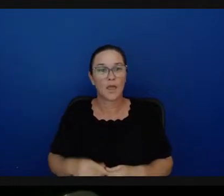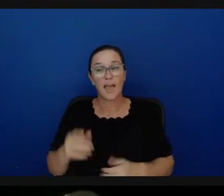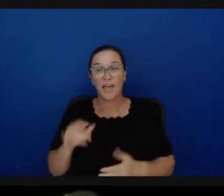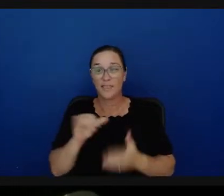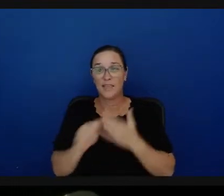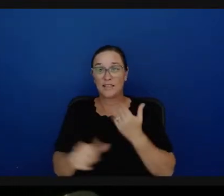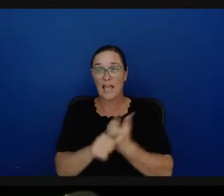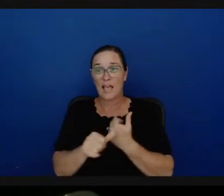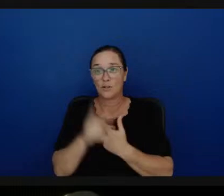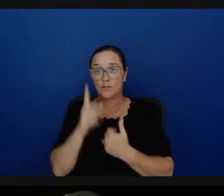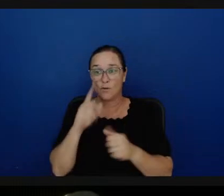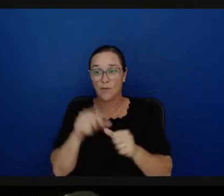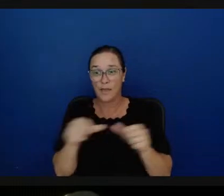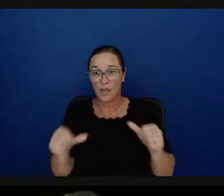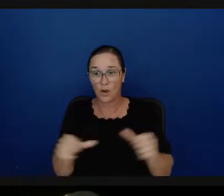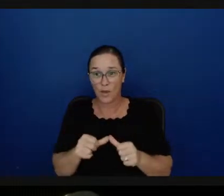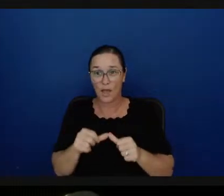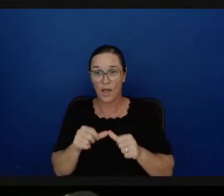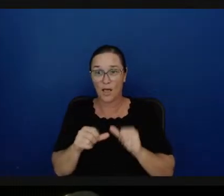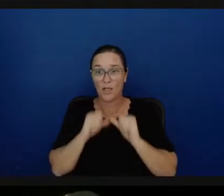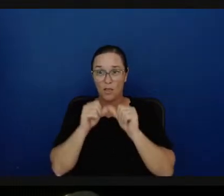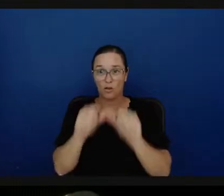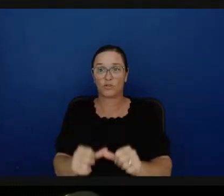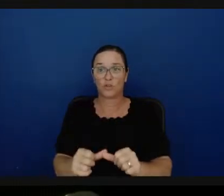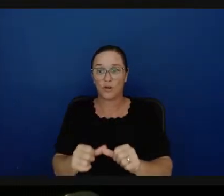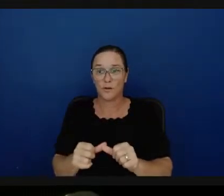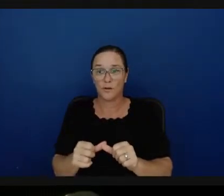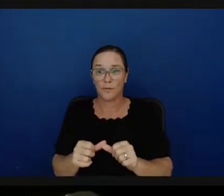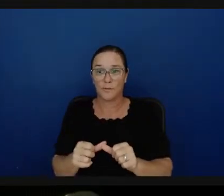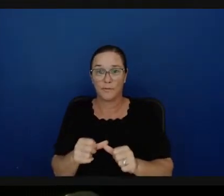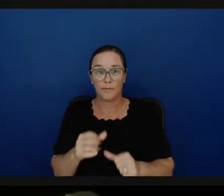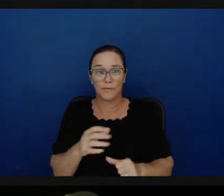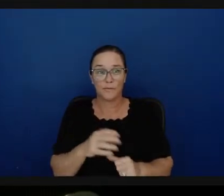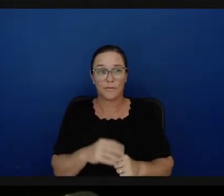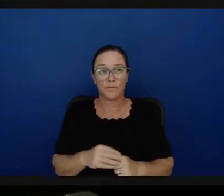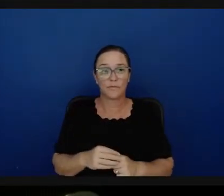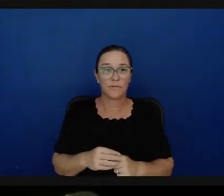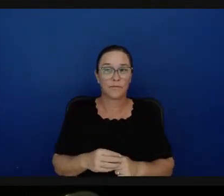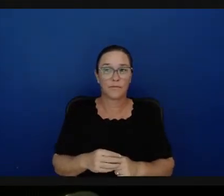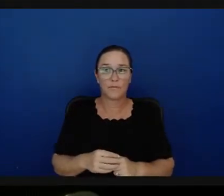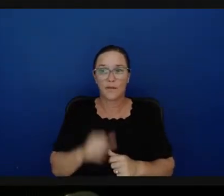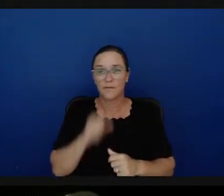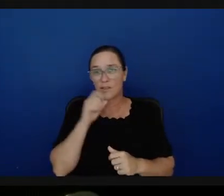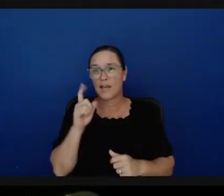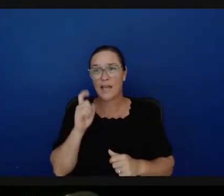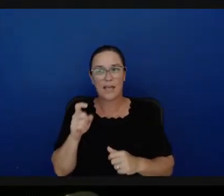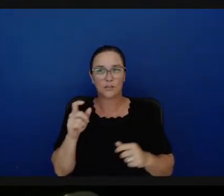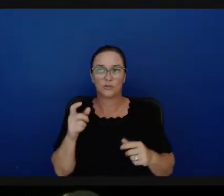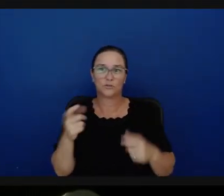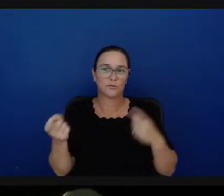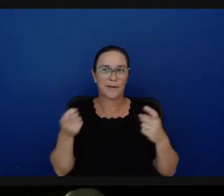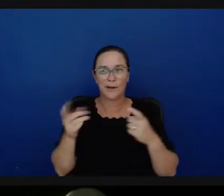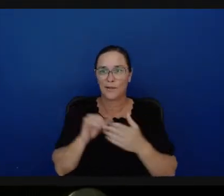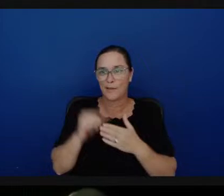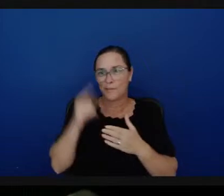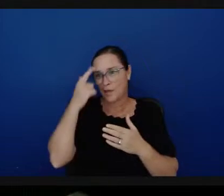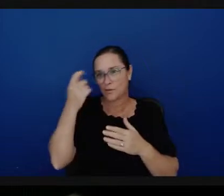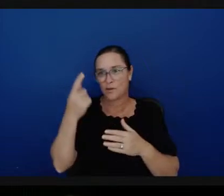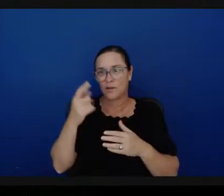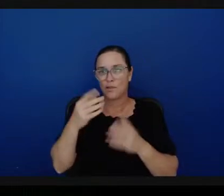right? Long term, and we've not had to deal with that in the area long term because the nature of eruption hasn't been what it is now.